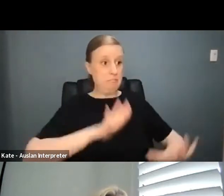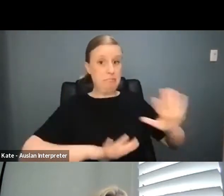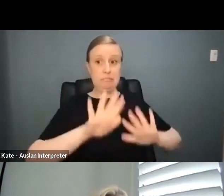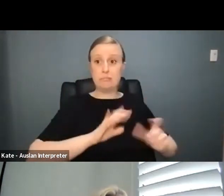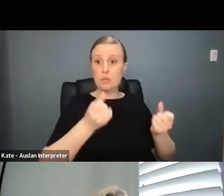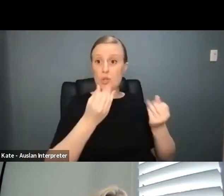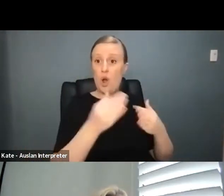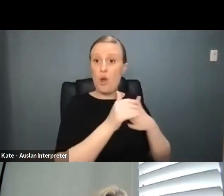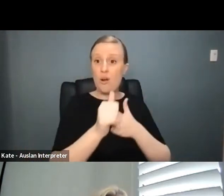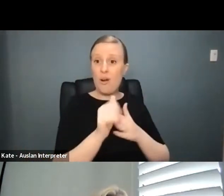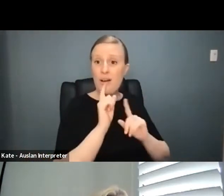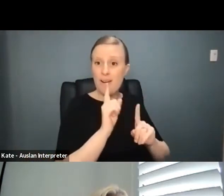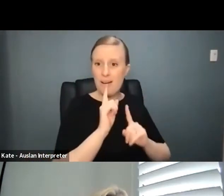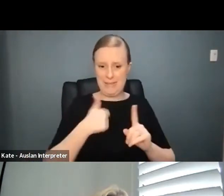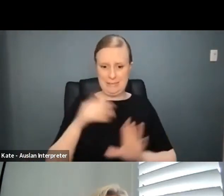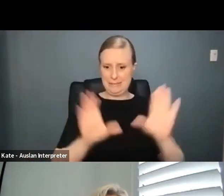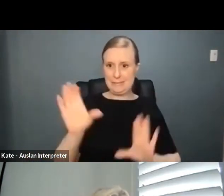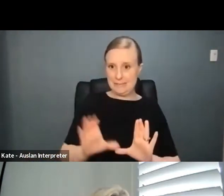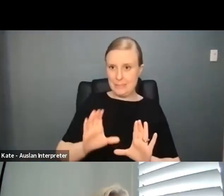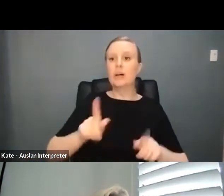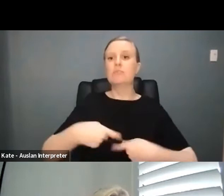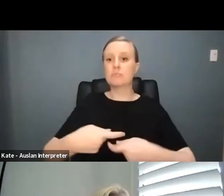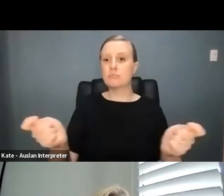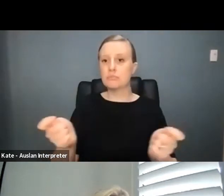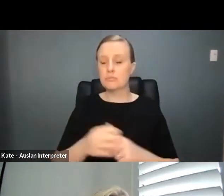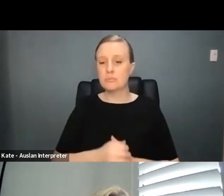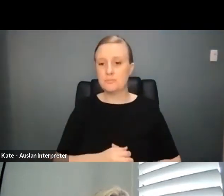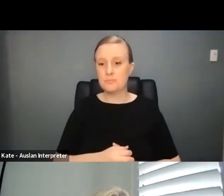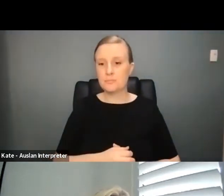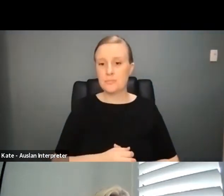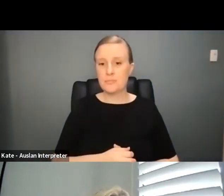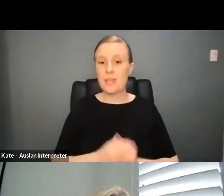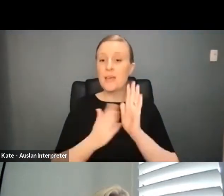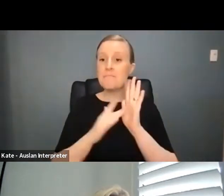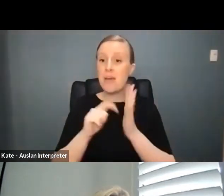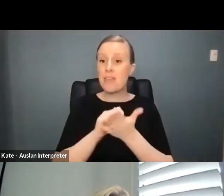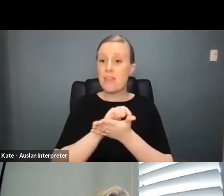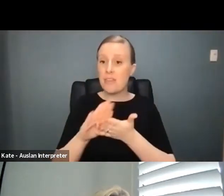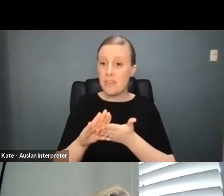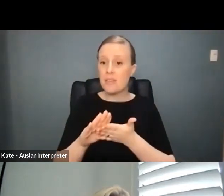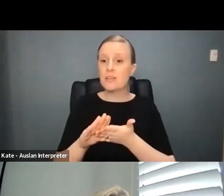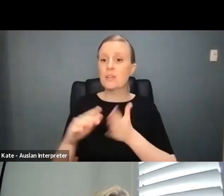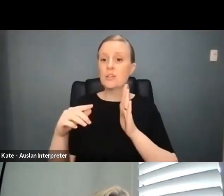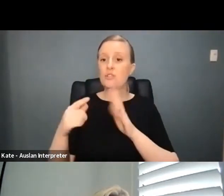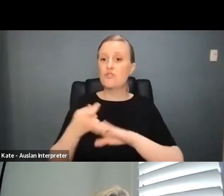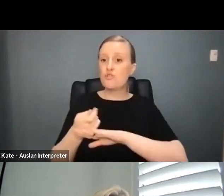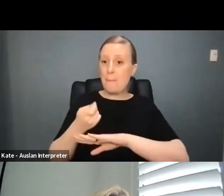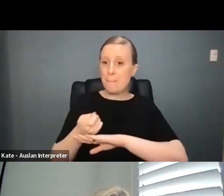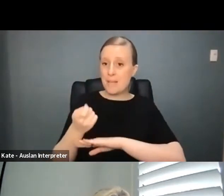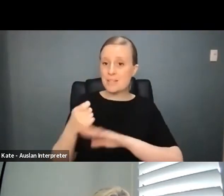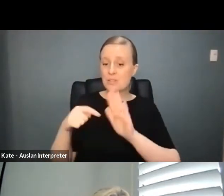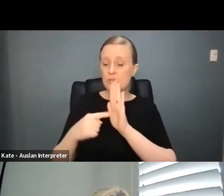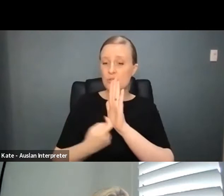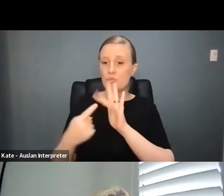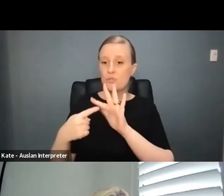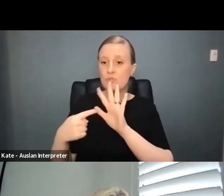around methamphetamine treatment, and I think this again goes back to Sean's data. 50% around came